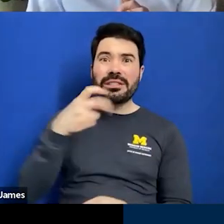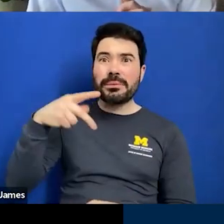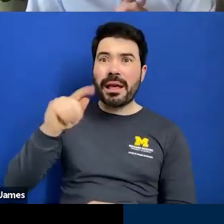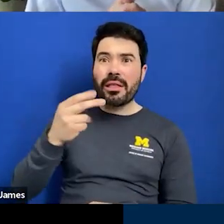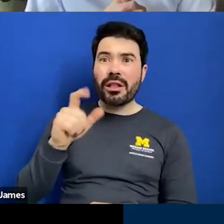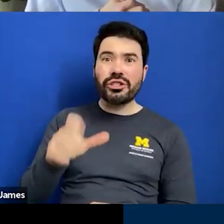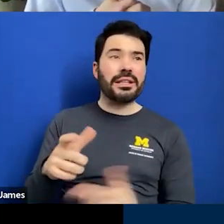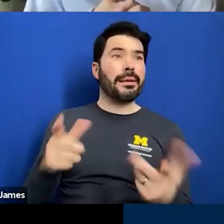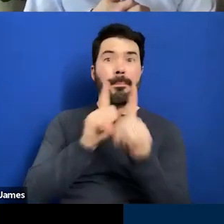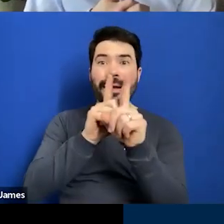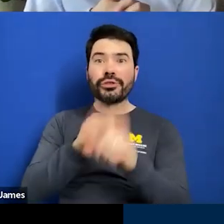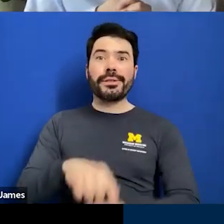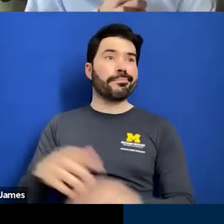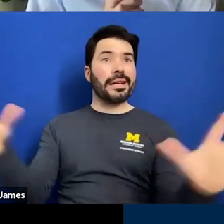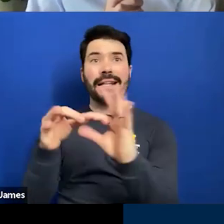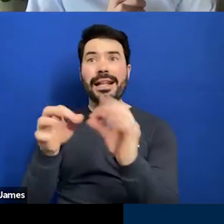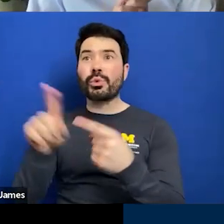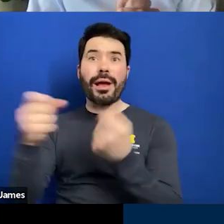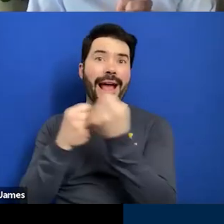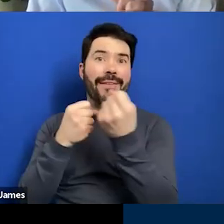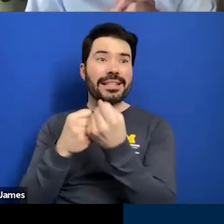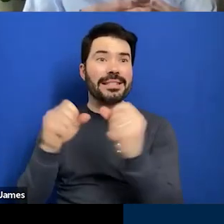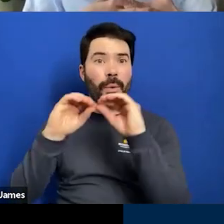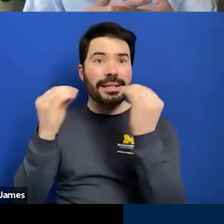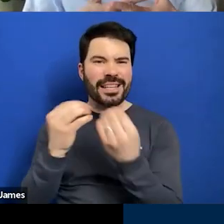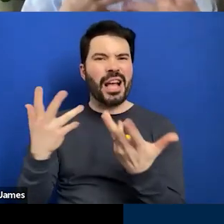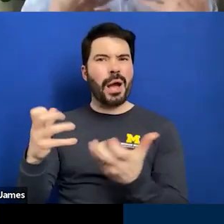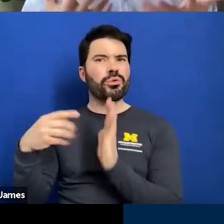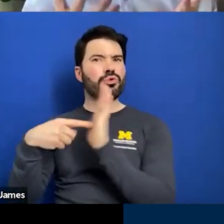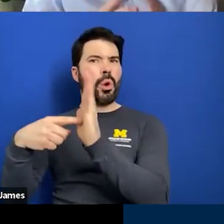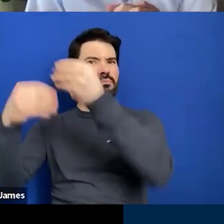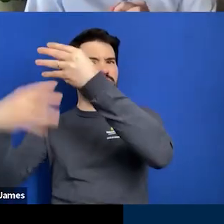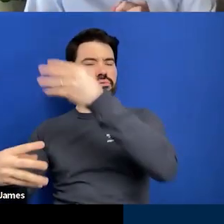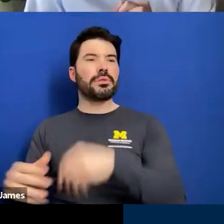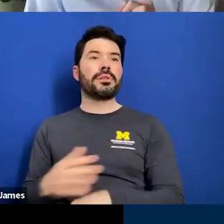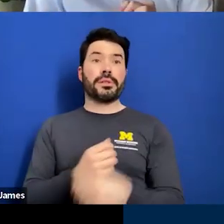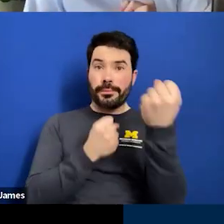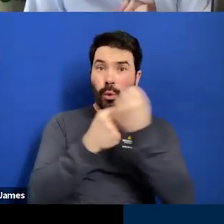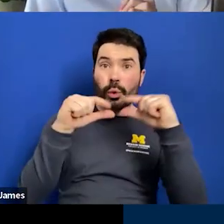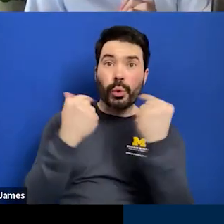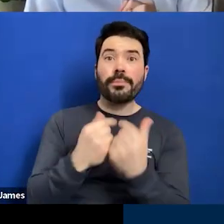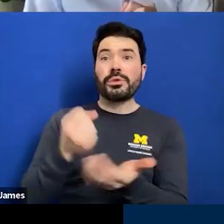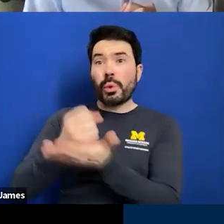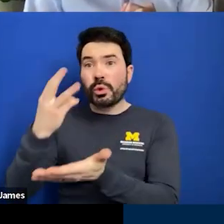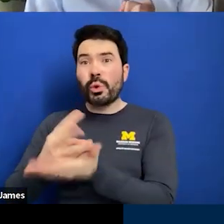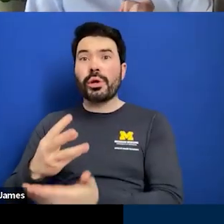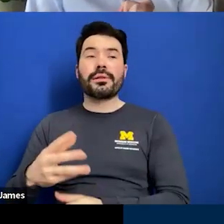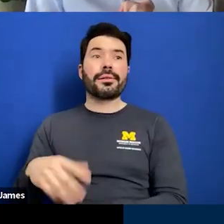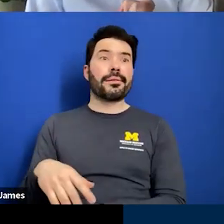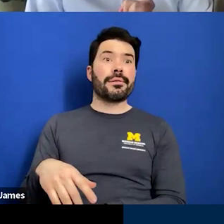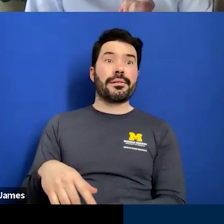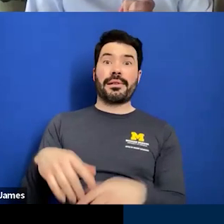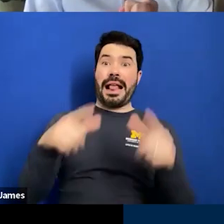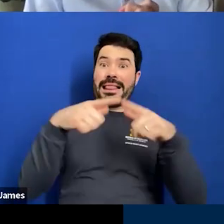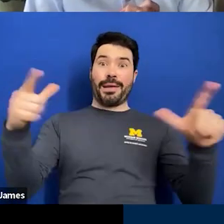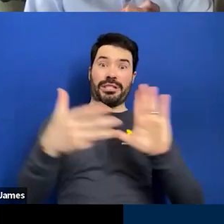mentorship, connect people with advocacy organizations, which I'll show on the next slide, support groups, social work. For language deprivation